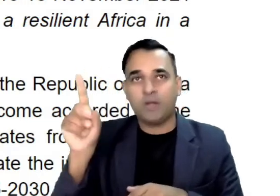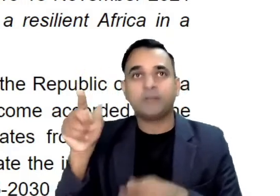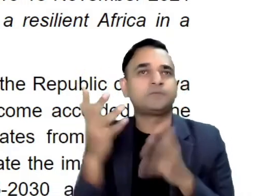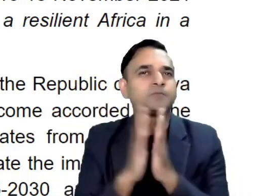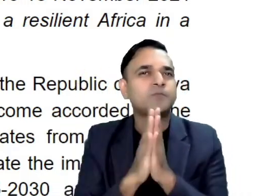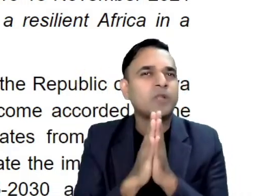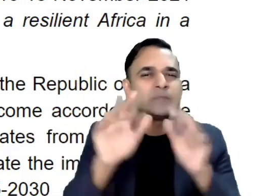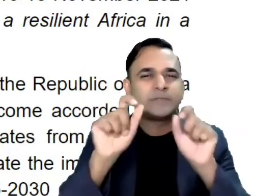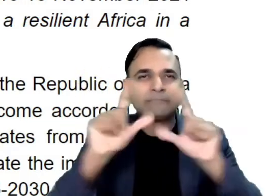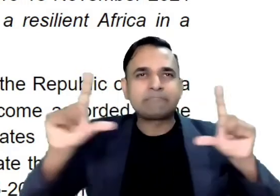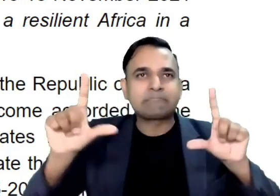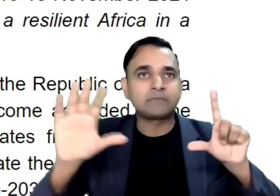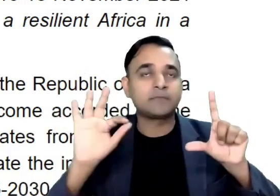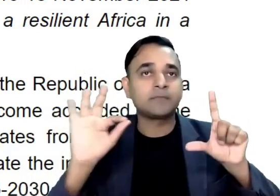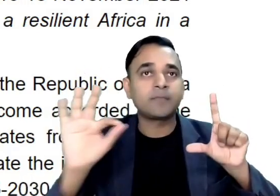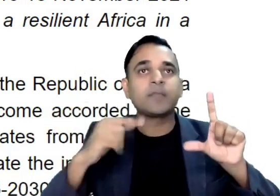Africa.